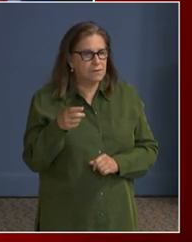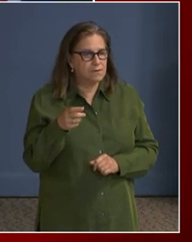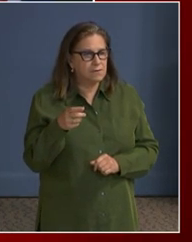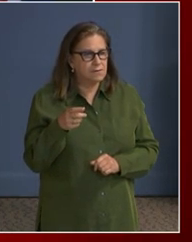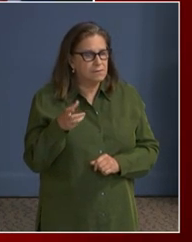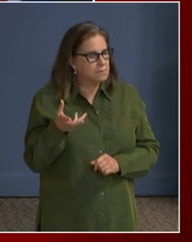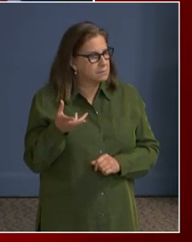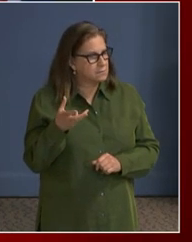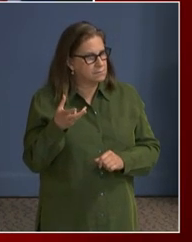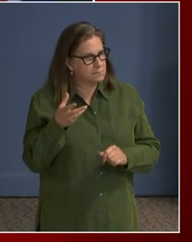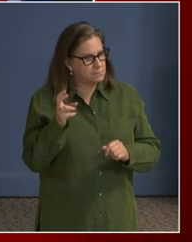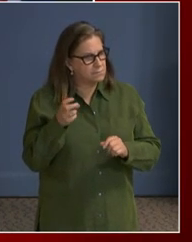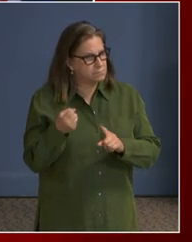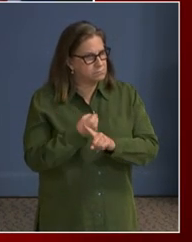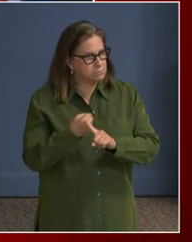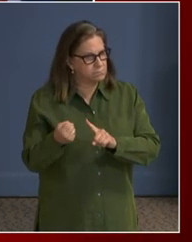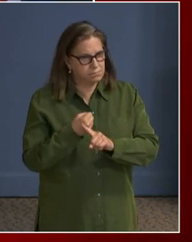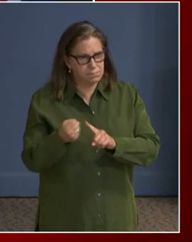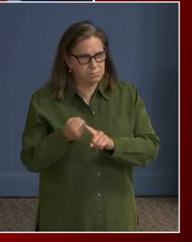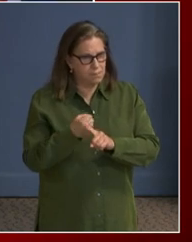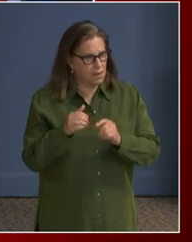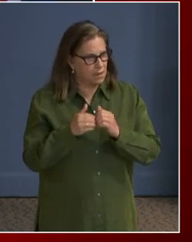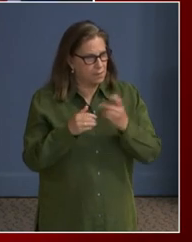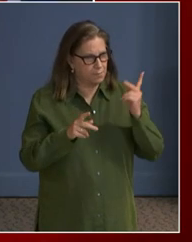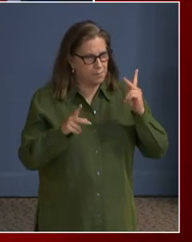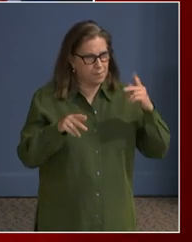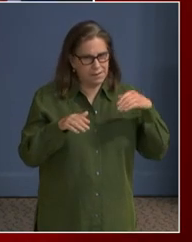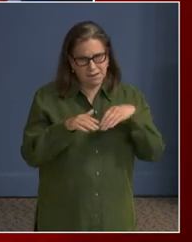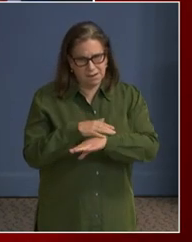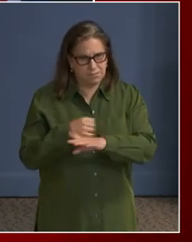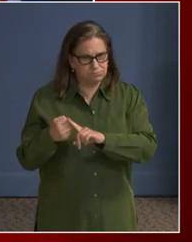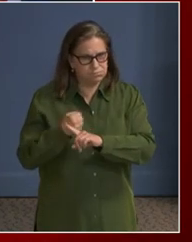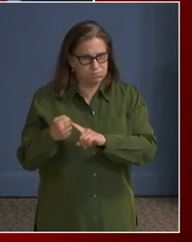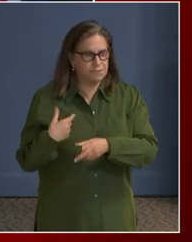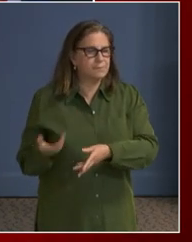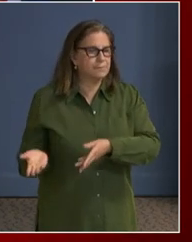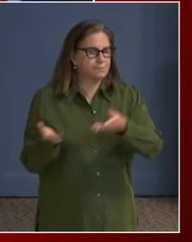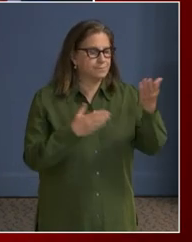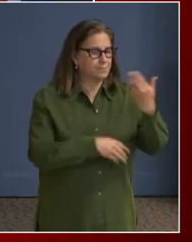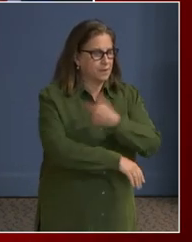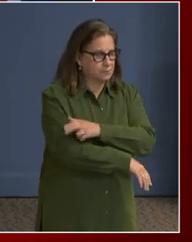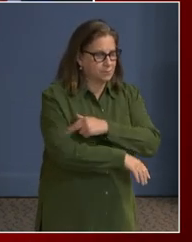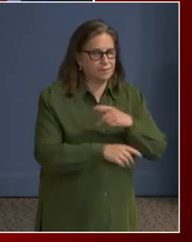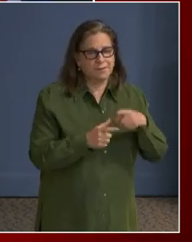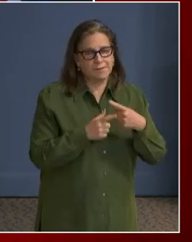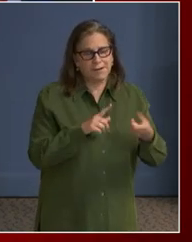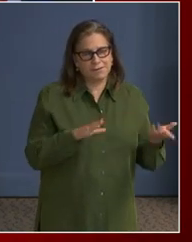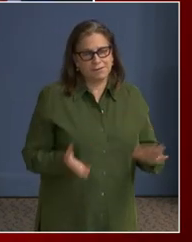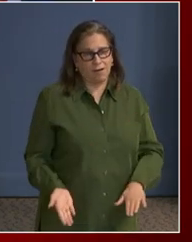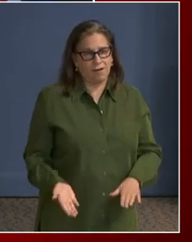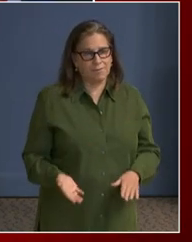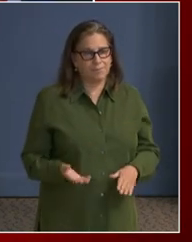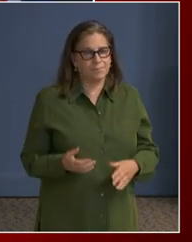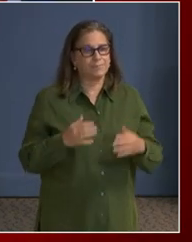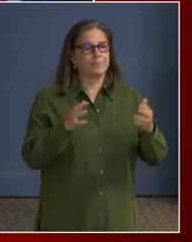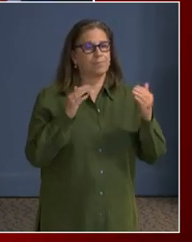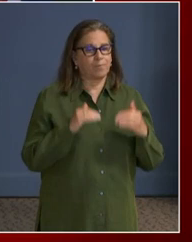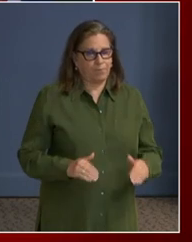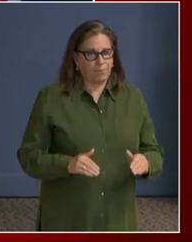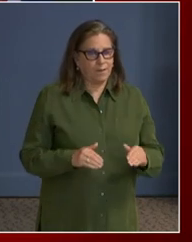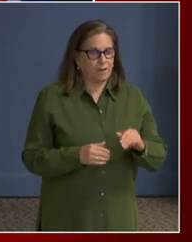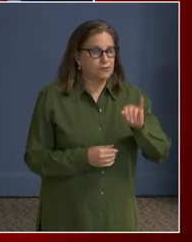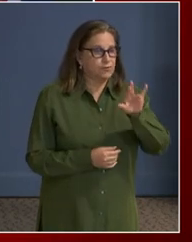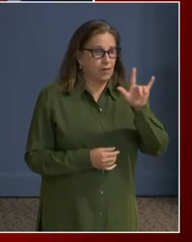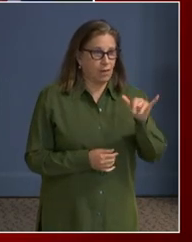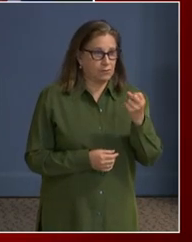home. He was taken to a local hospital where he was pronounced dead. And then lastly, on July 12th,